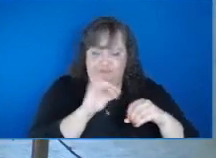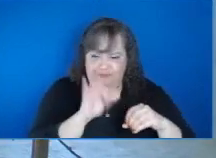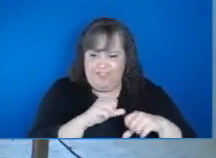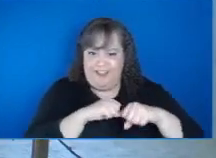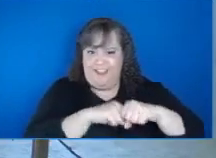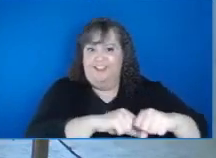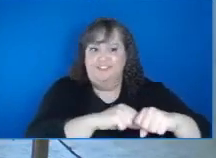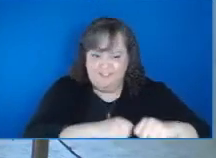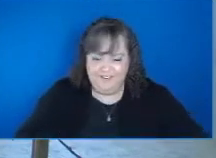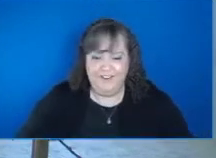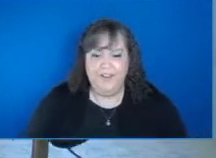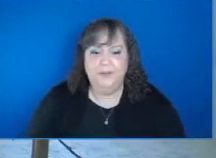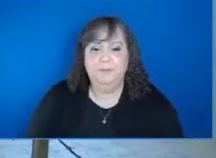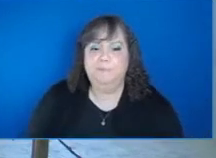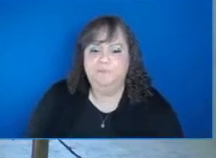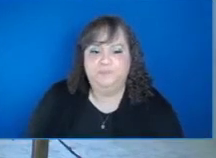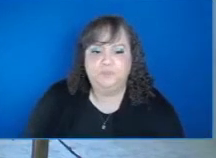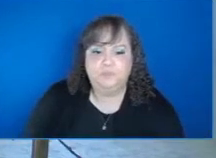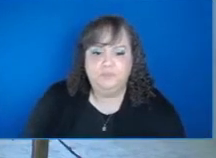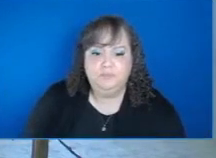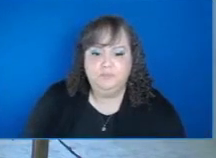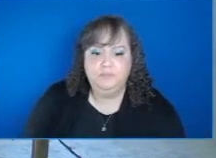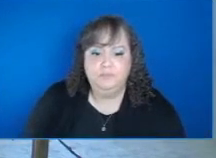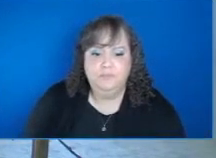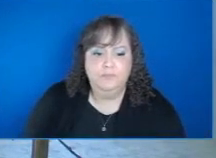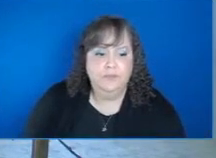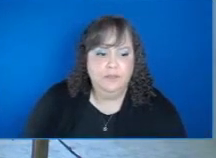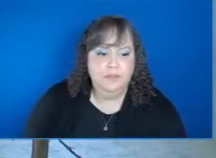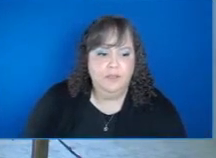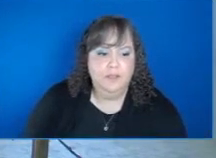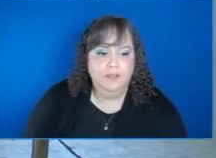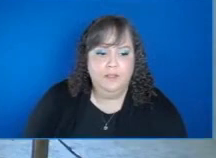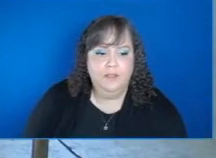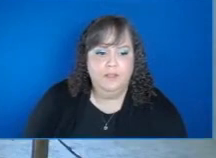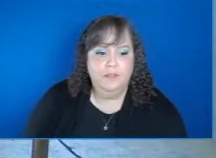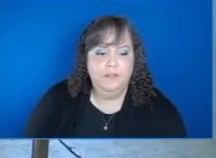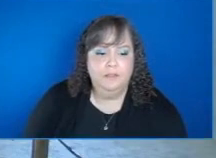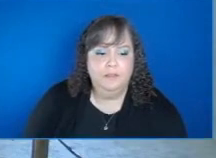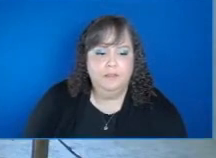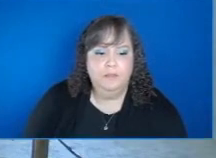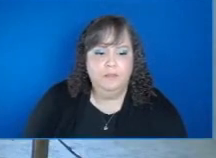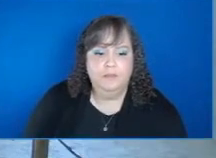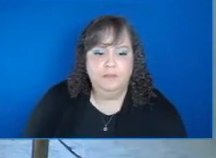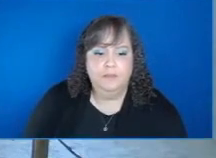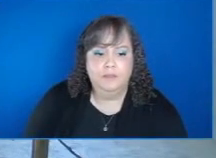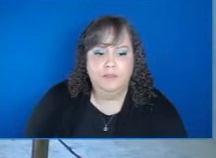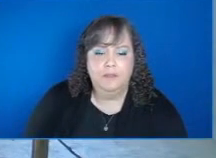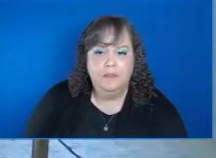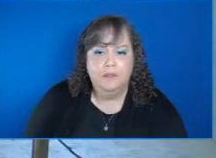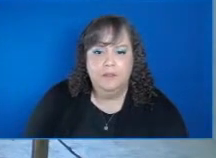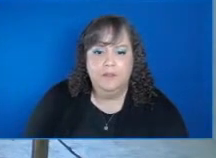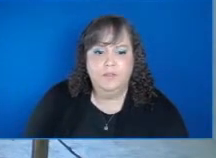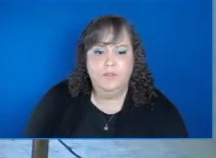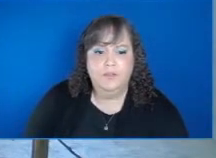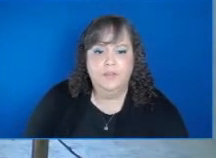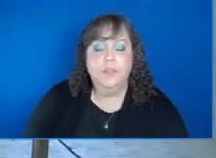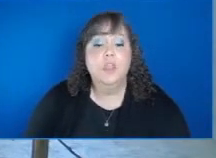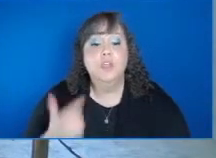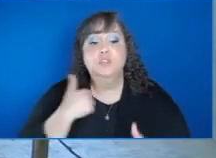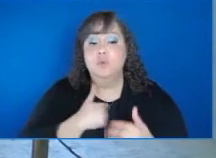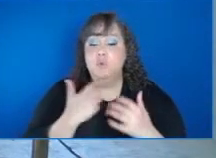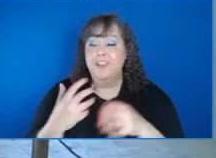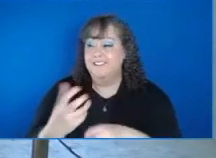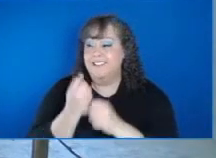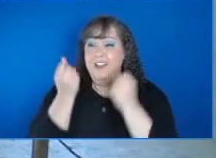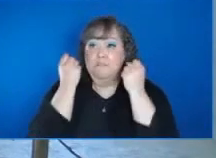about asteroids, what we know, what we don't. So we asked a NASA scientist, does NASA know about all the